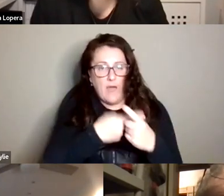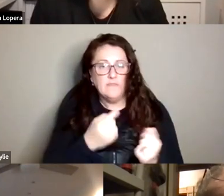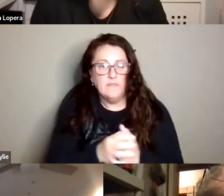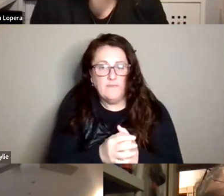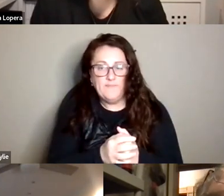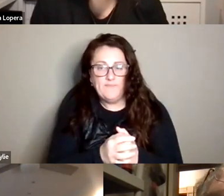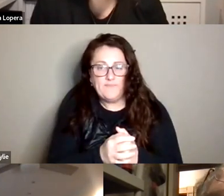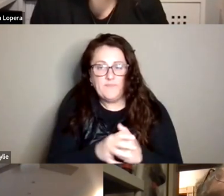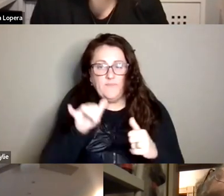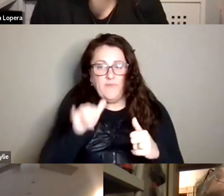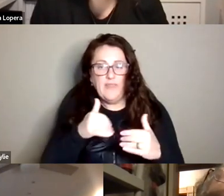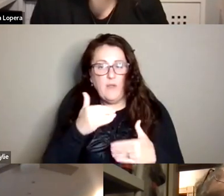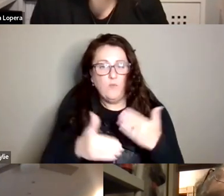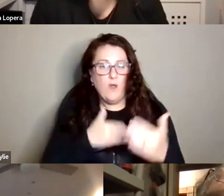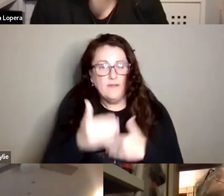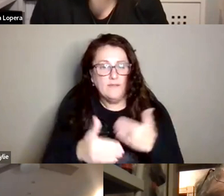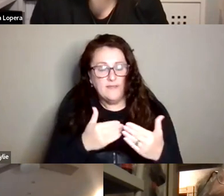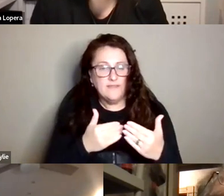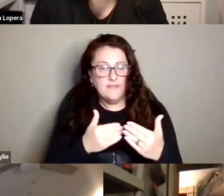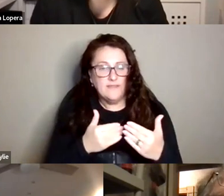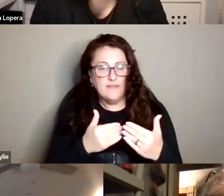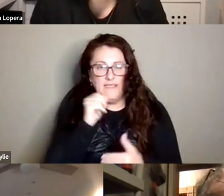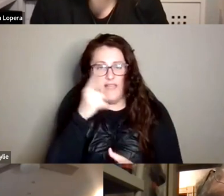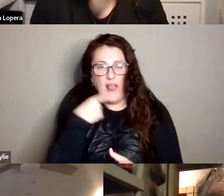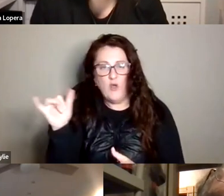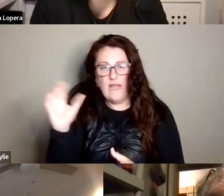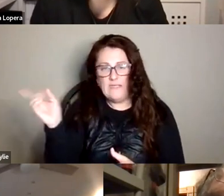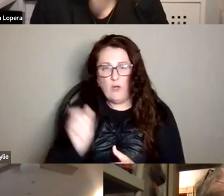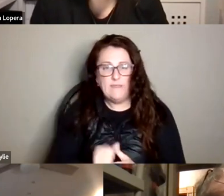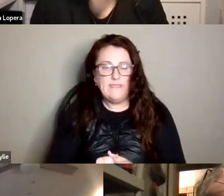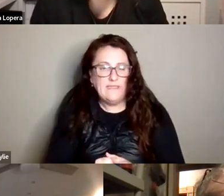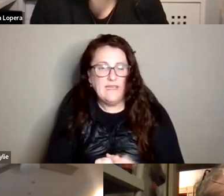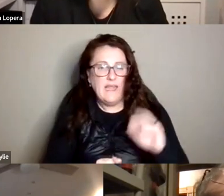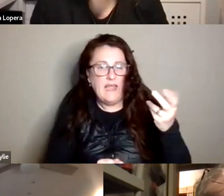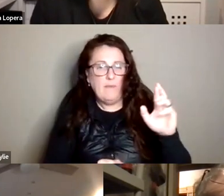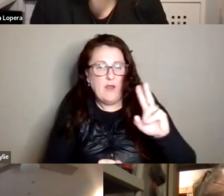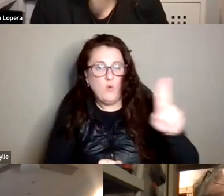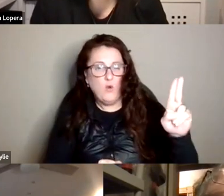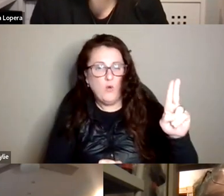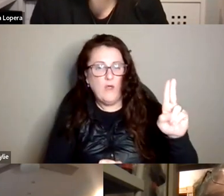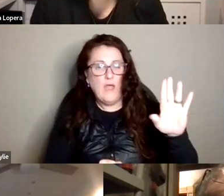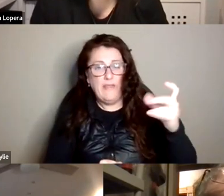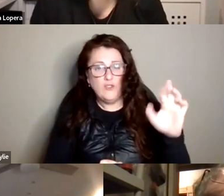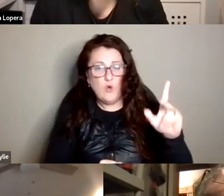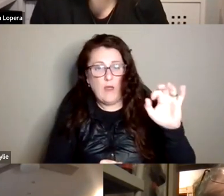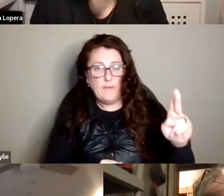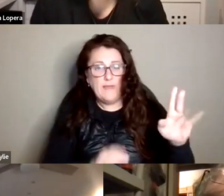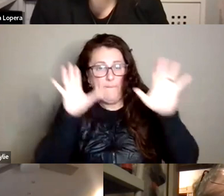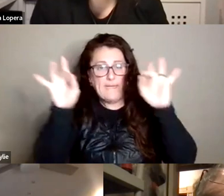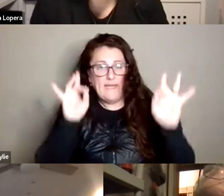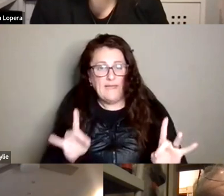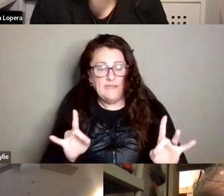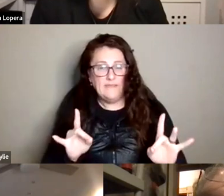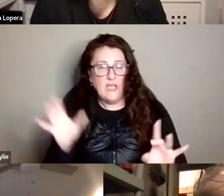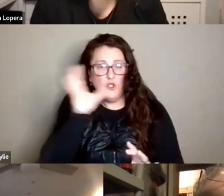This process is not what democracy looks like. Mayor Wu and Chair Robinson meets and selects the members of the search